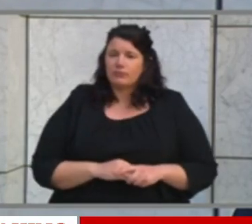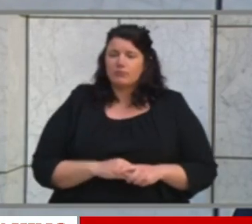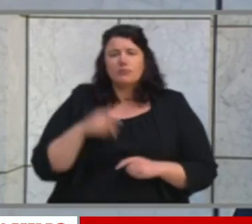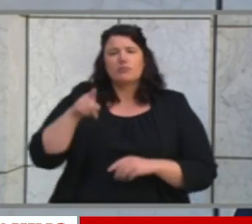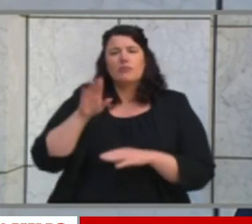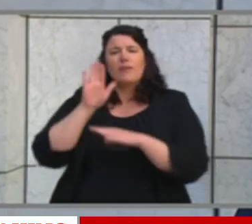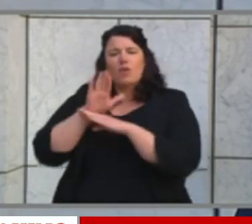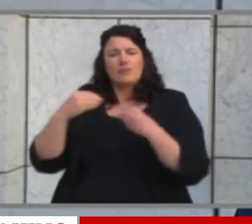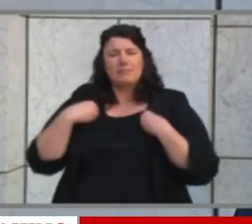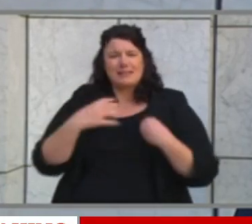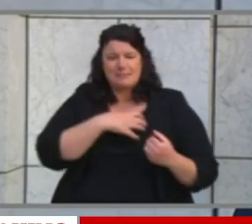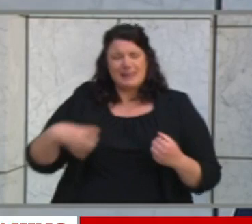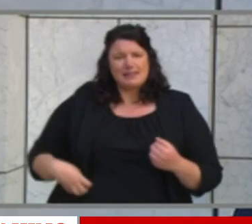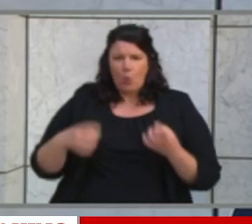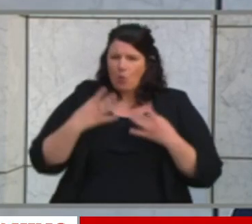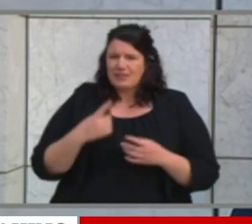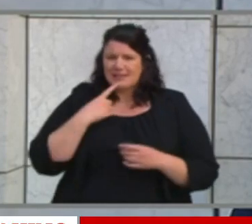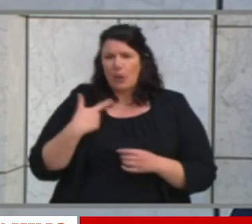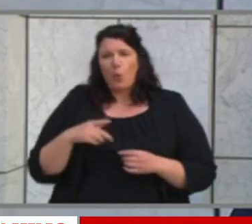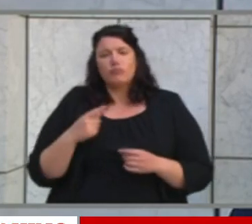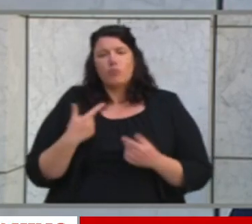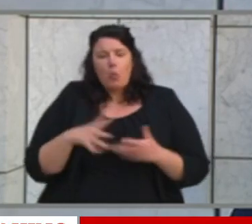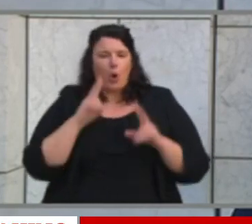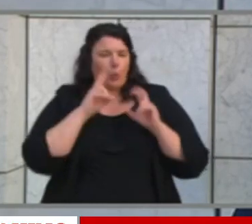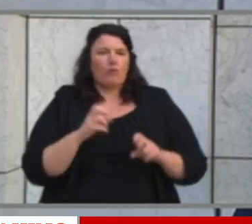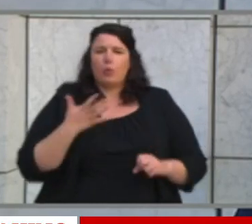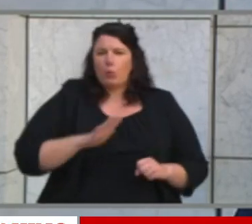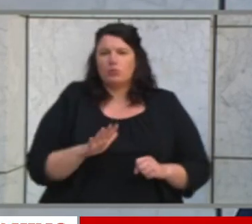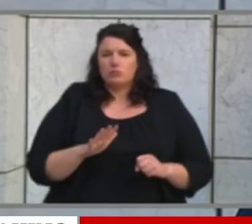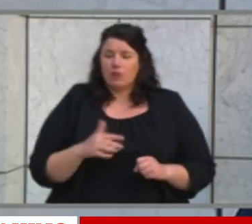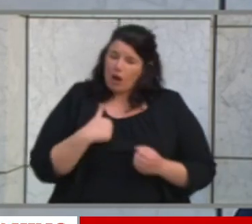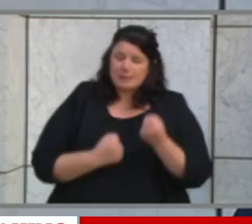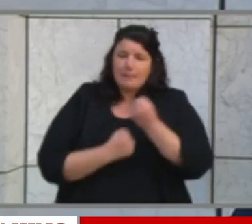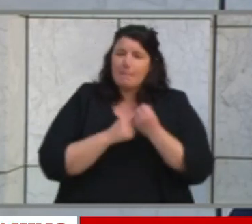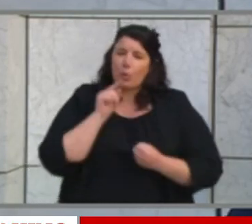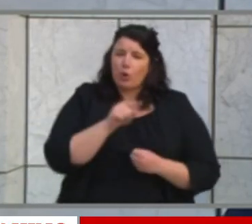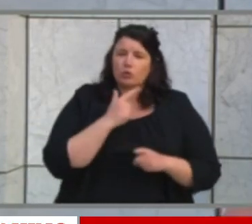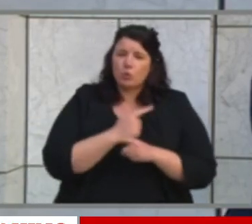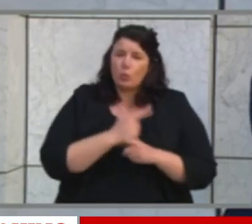with my very, very strong support. And I think there is great support for that type of initiative more broadly. Yep.